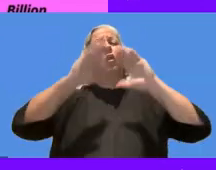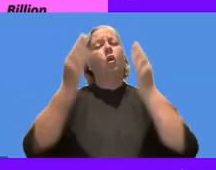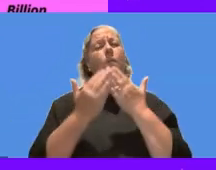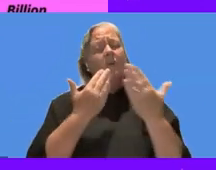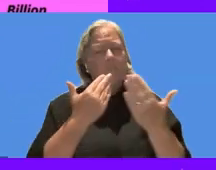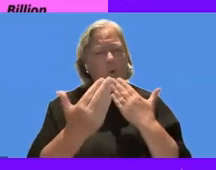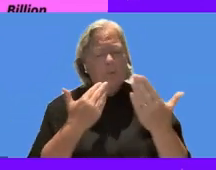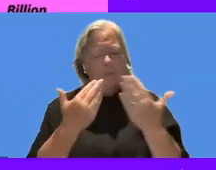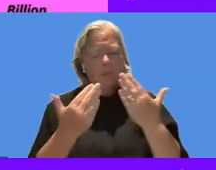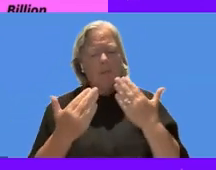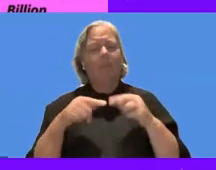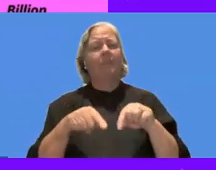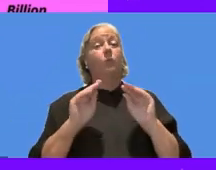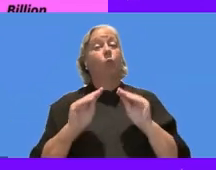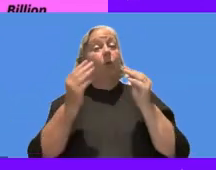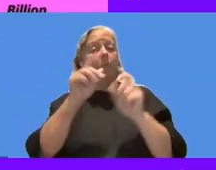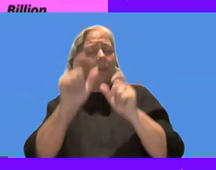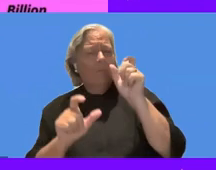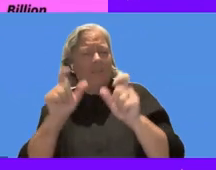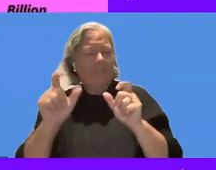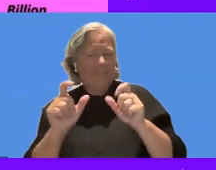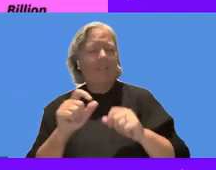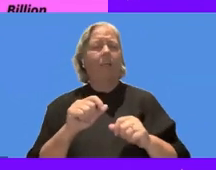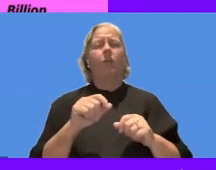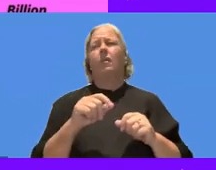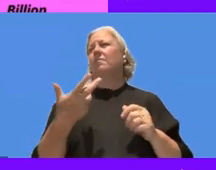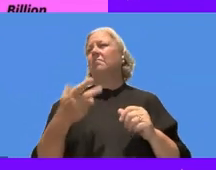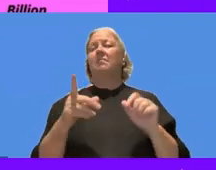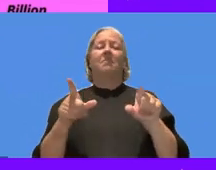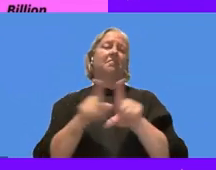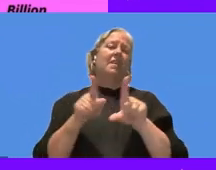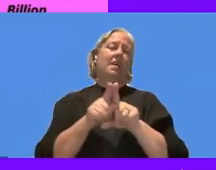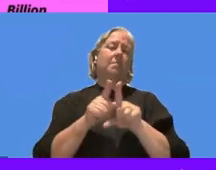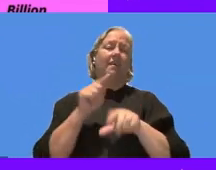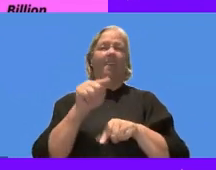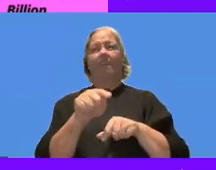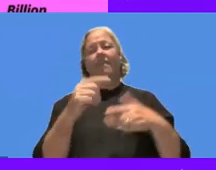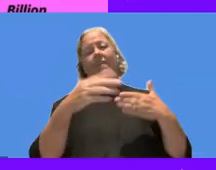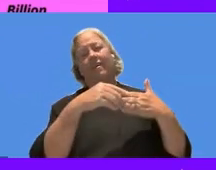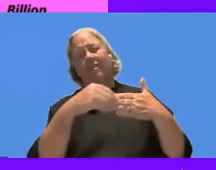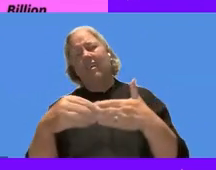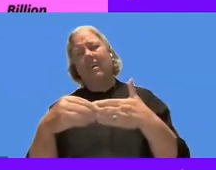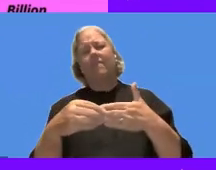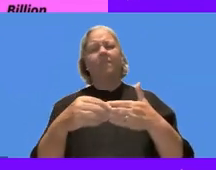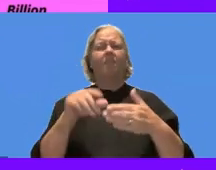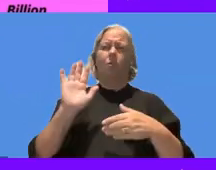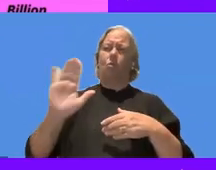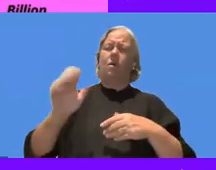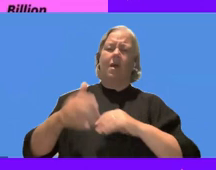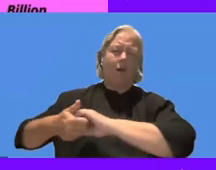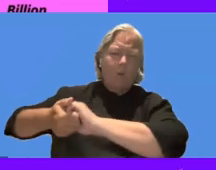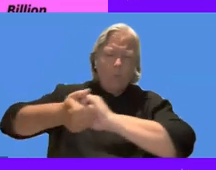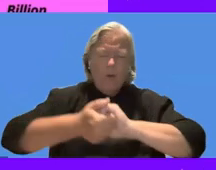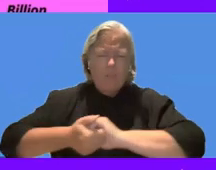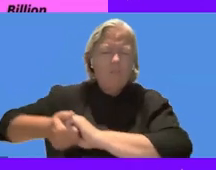as young people. You know, this shouldn't be something that's just being led by adult organizations to try and say, what do